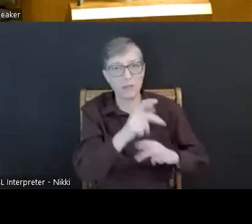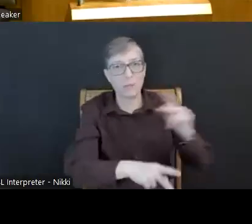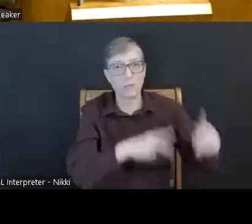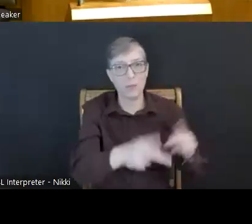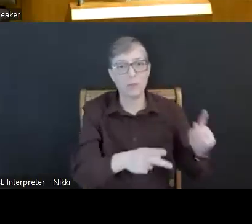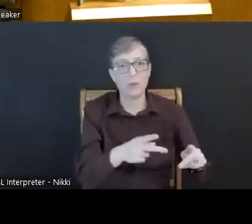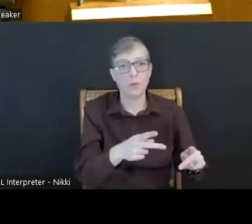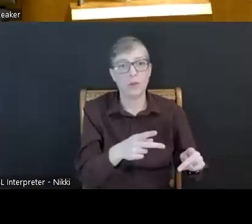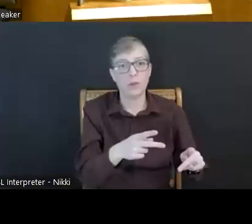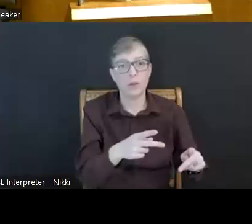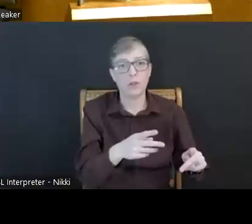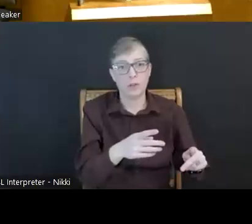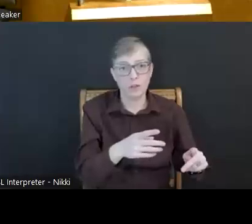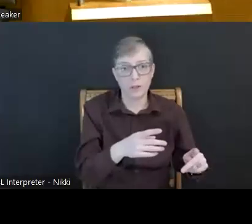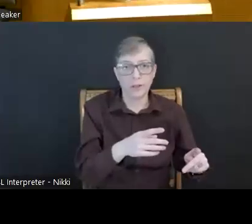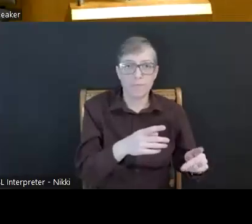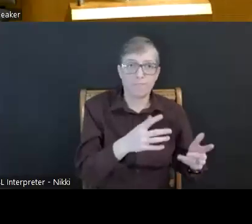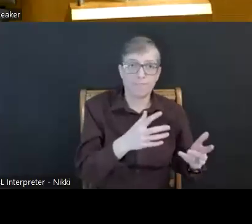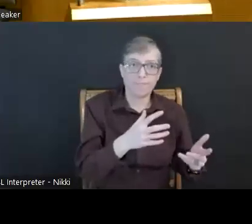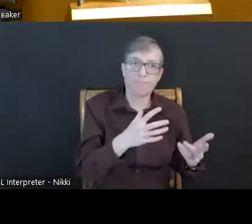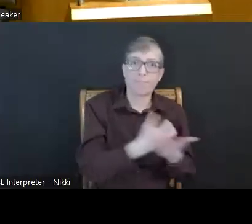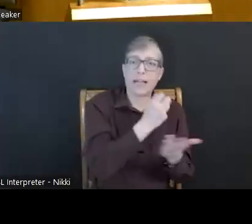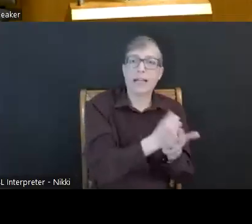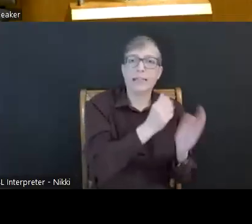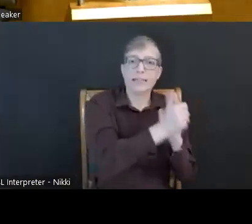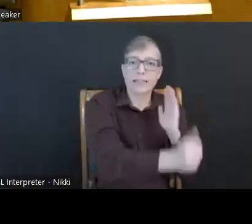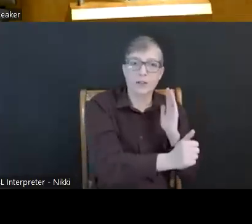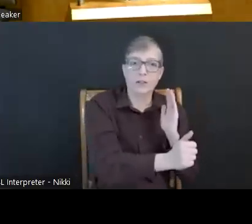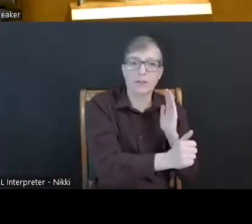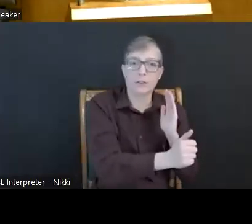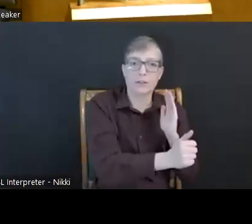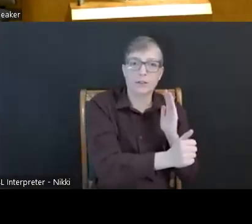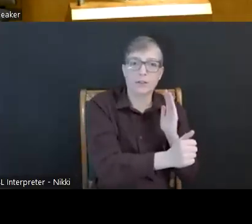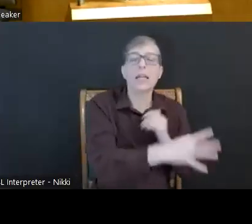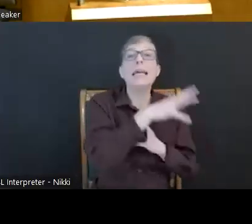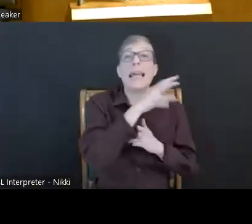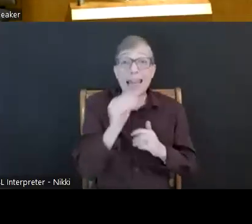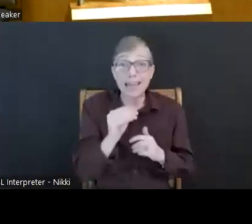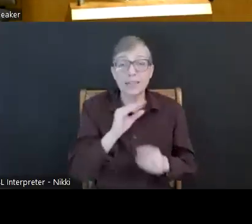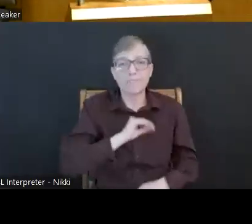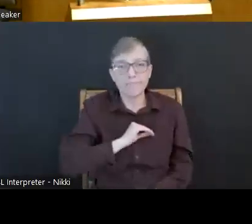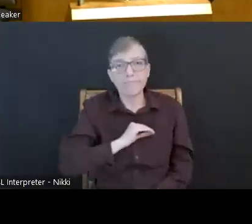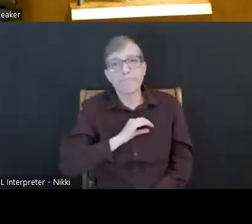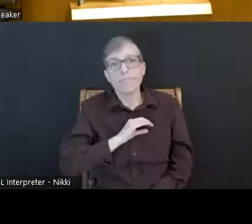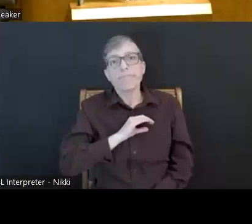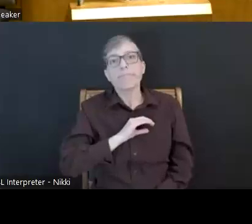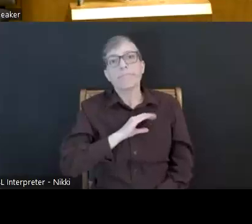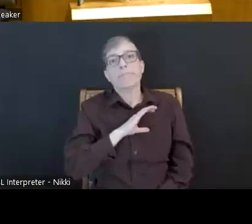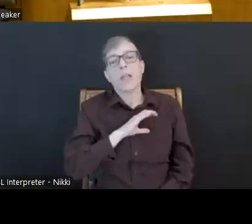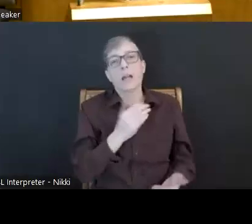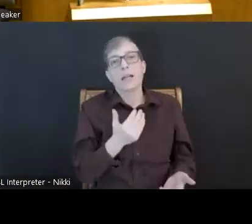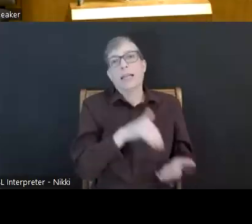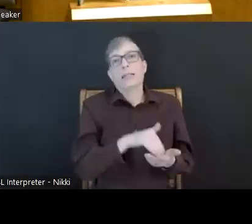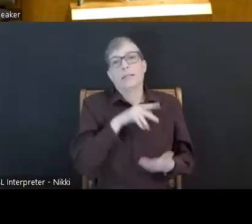recovering skills, that's what I mean by external, and internally having a sense of personal recovery from this